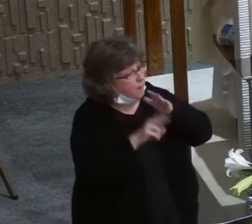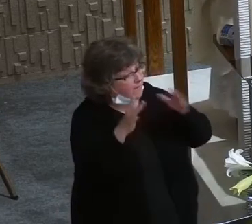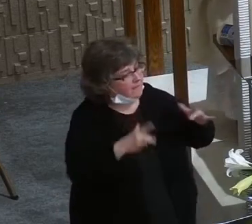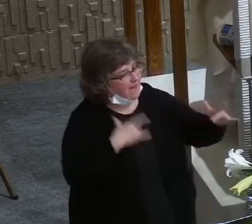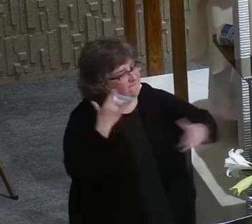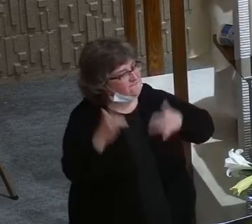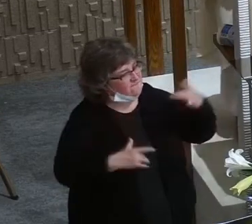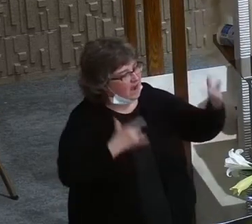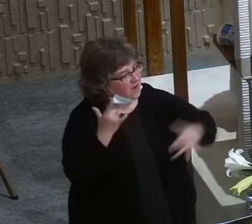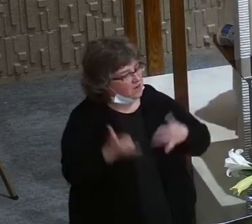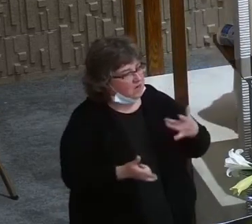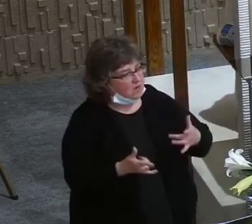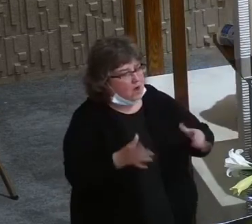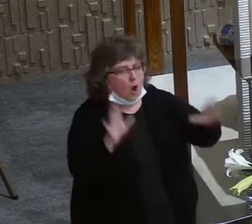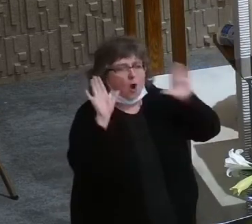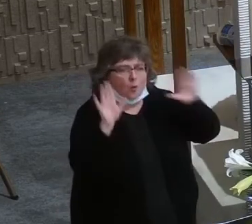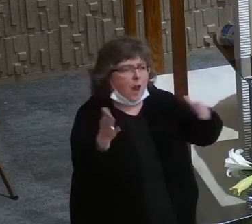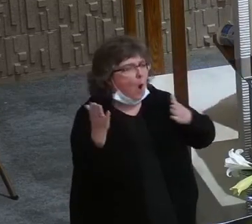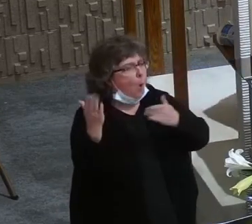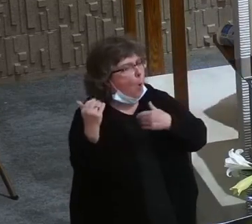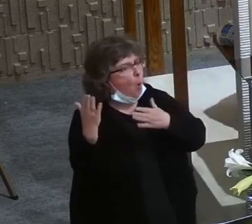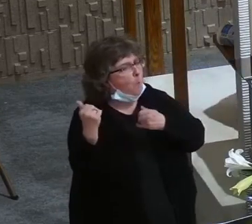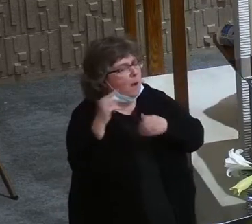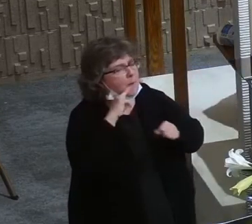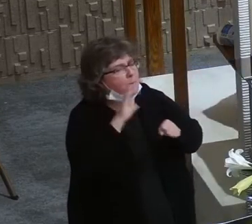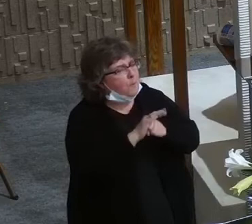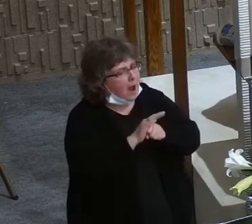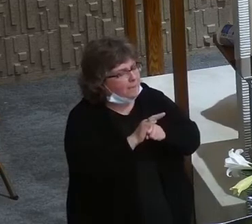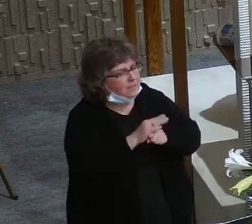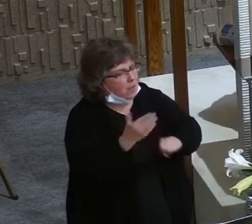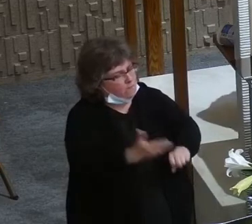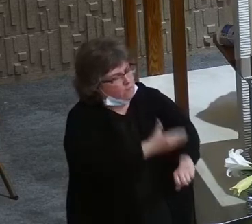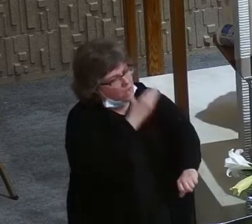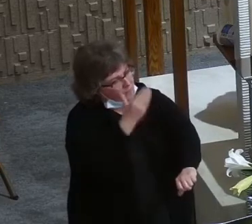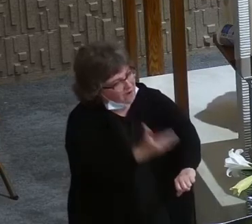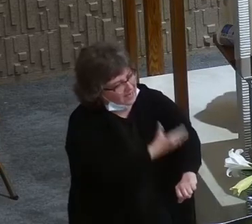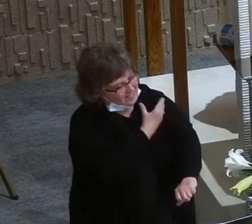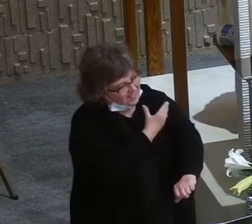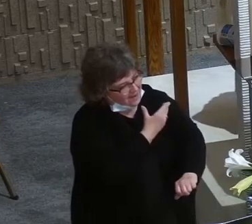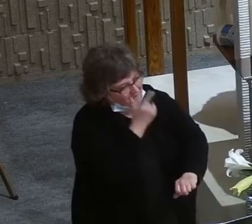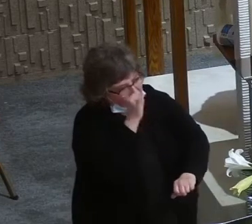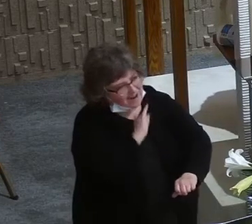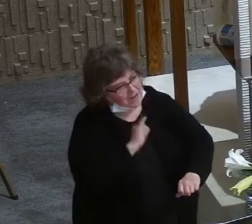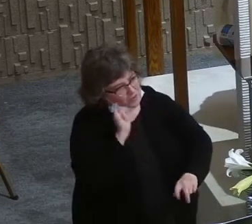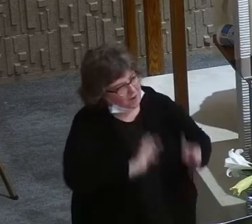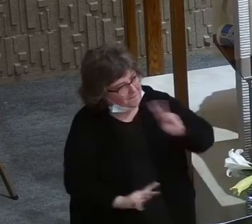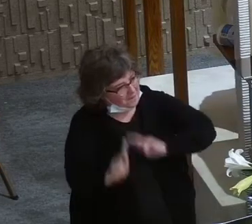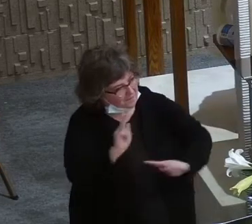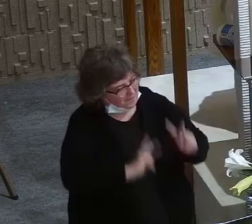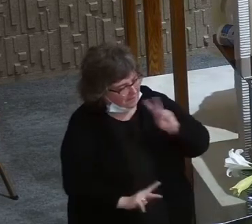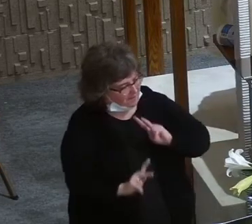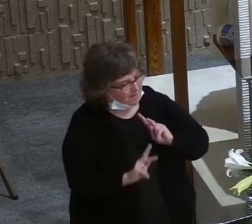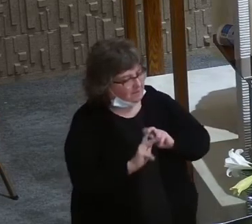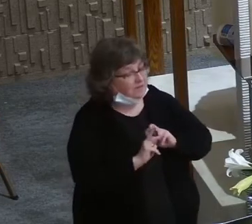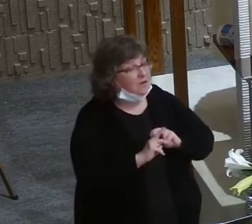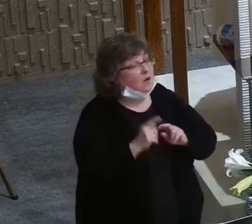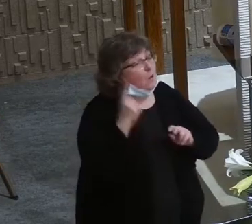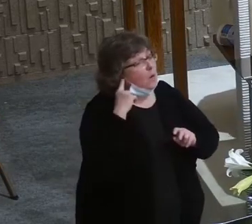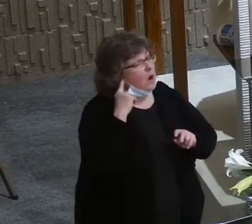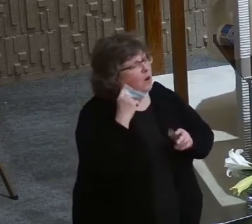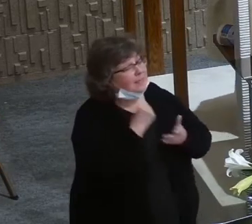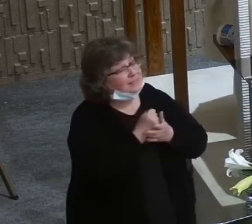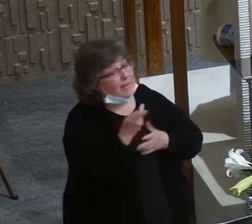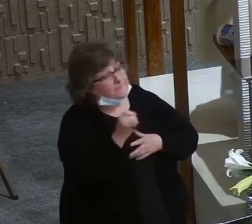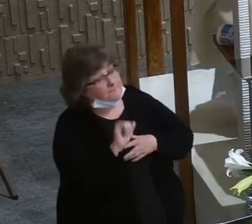on fire too, giving great hope and the promise of restoration to the Israelite people. And we hear